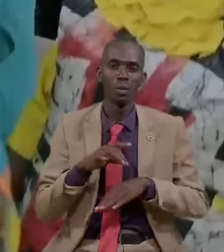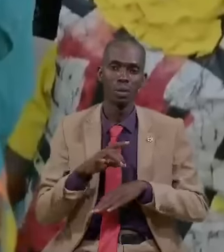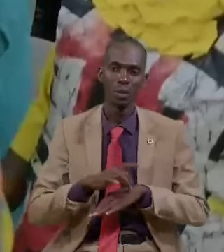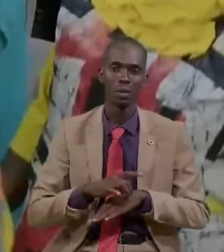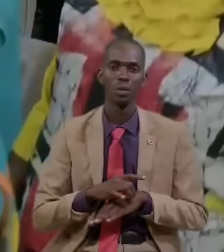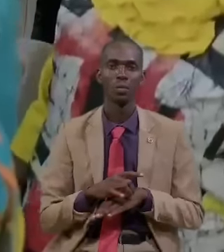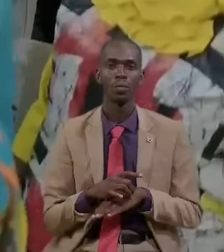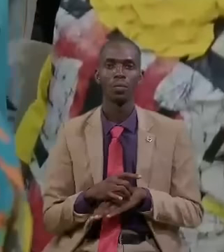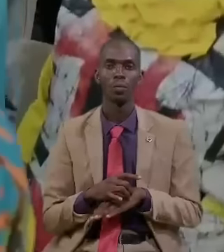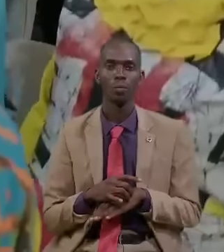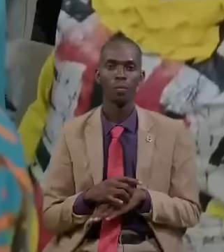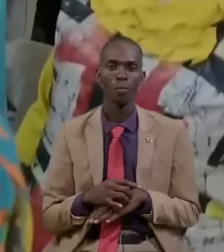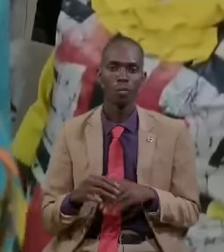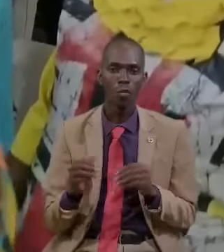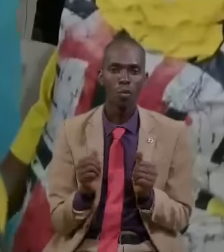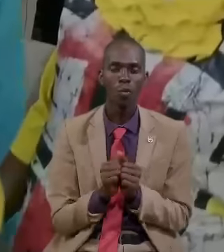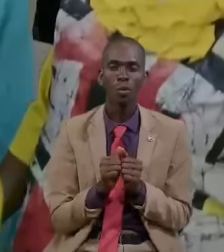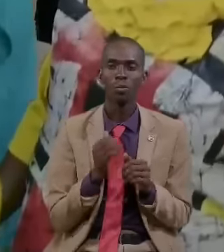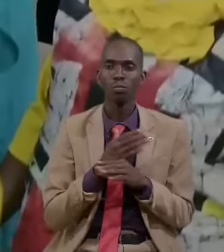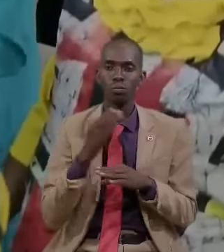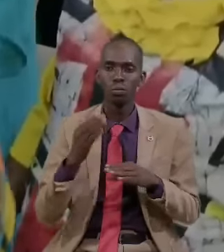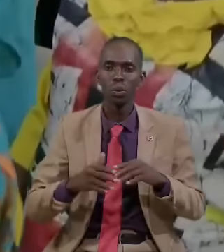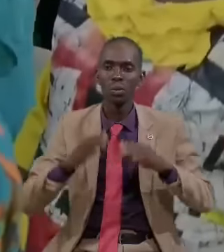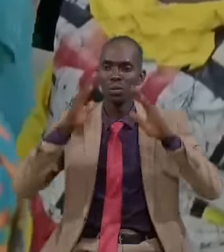with real focus.